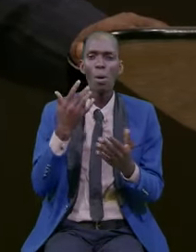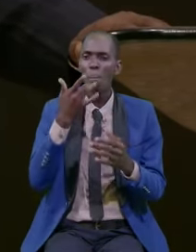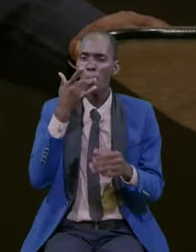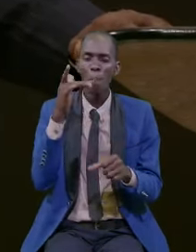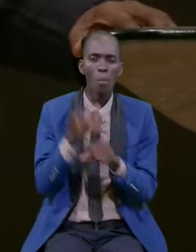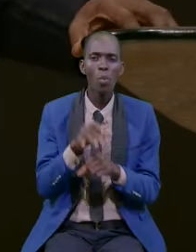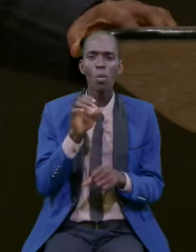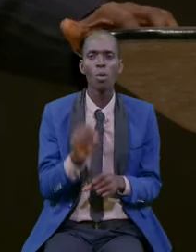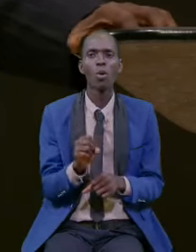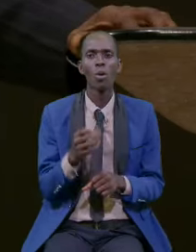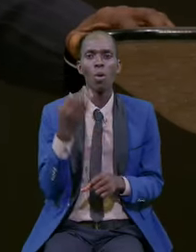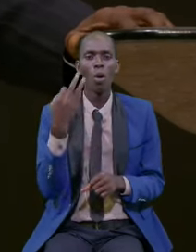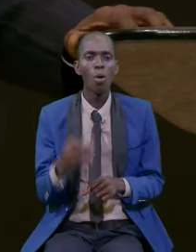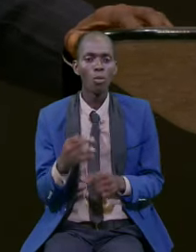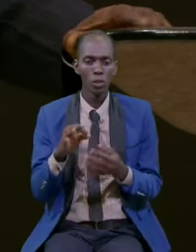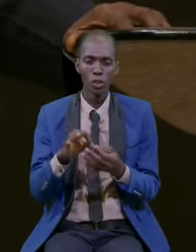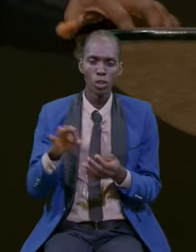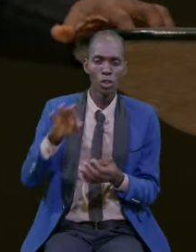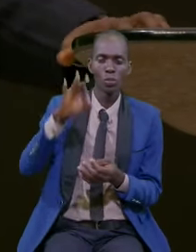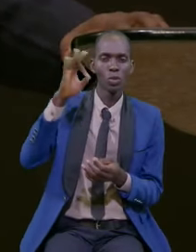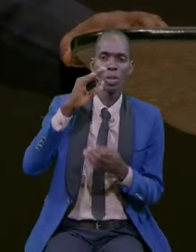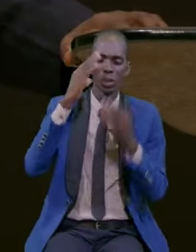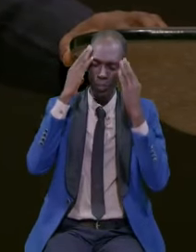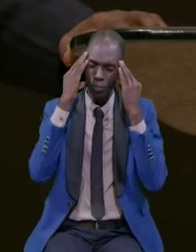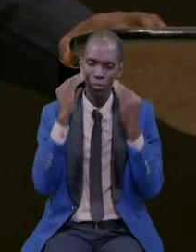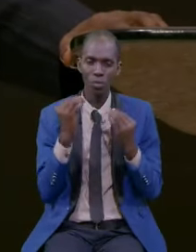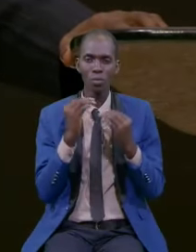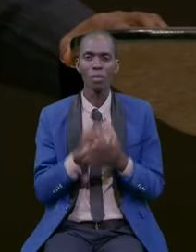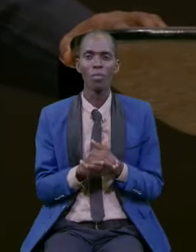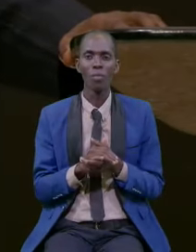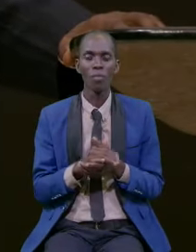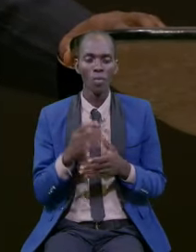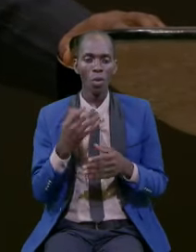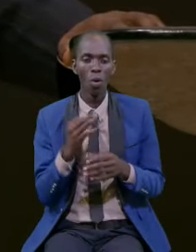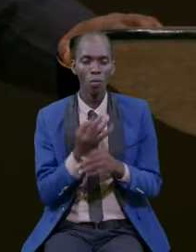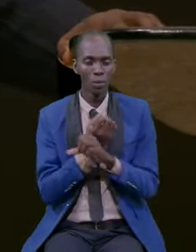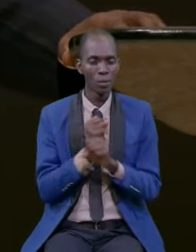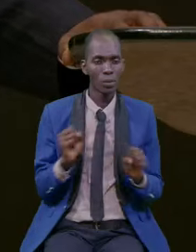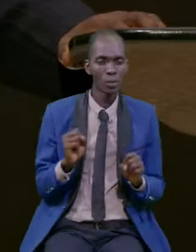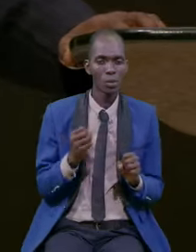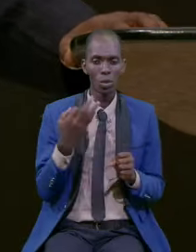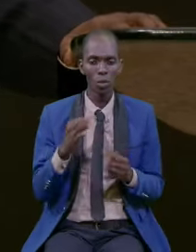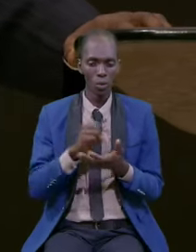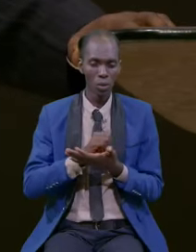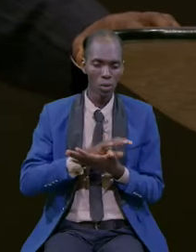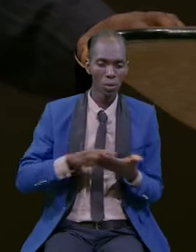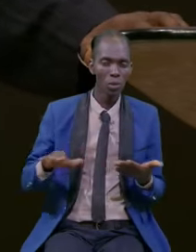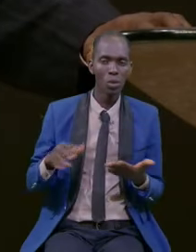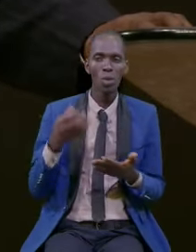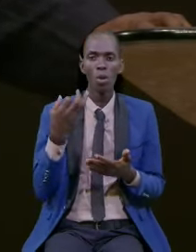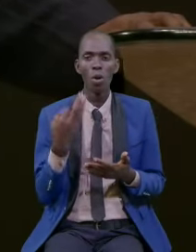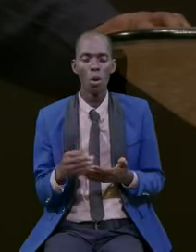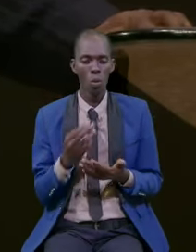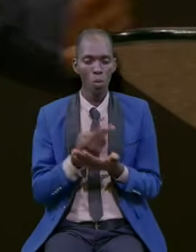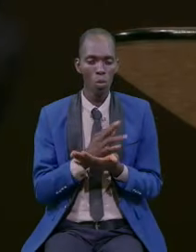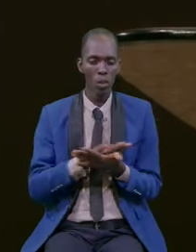of spiritual experiences, the full salvation and sanctification, and the Holy Ghost baptism in